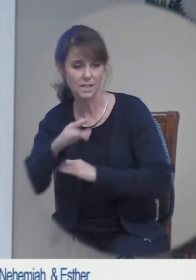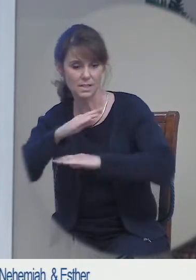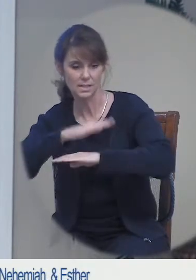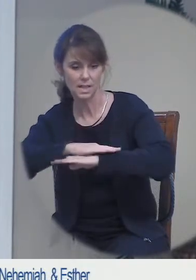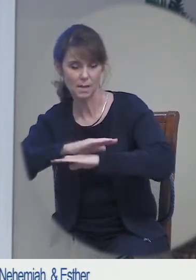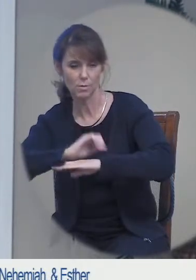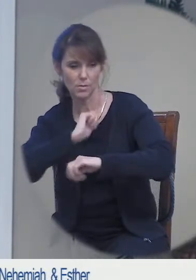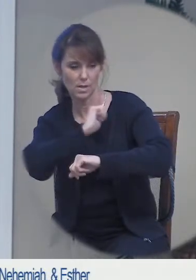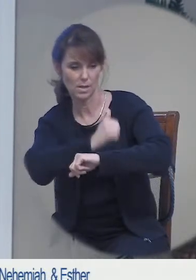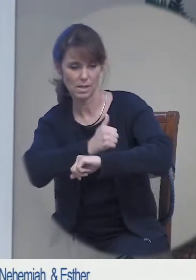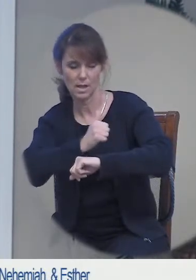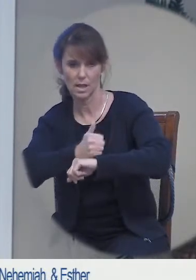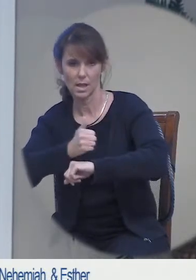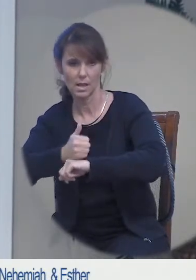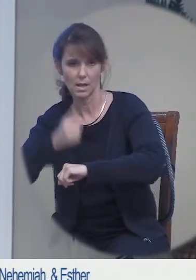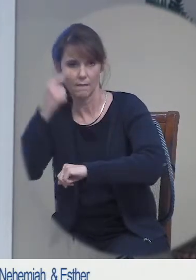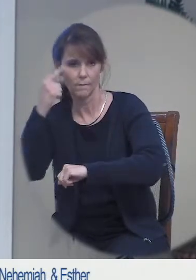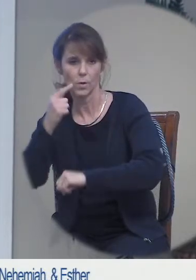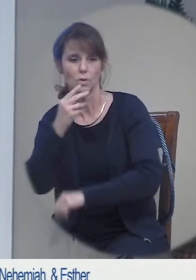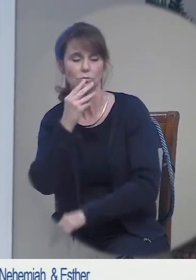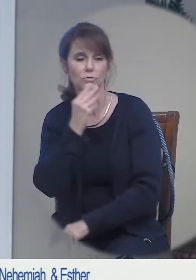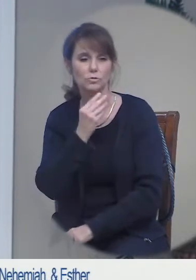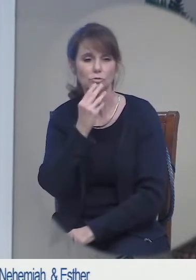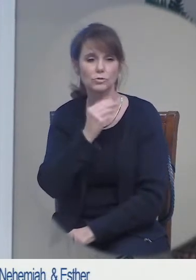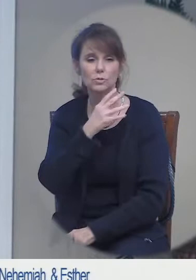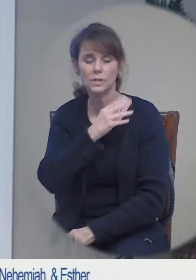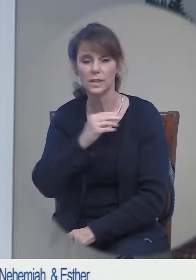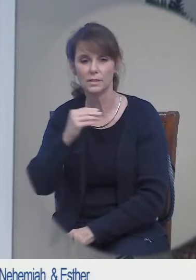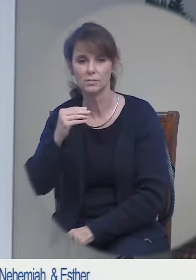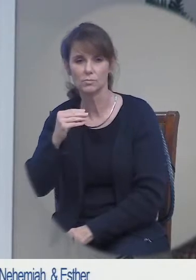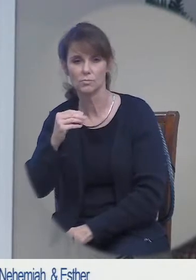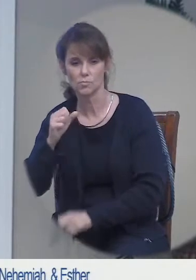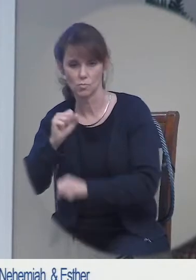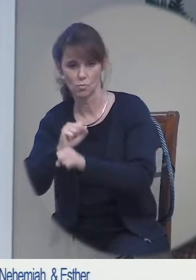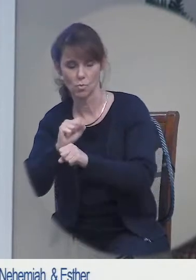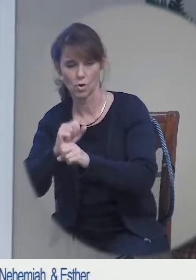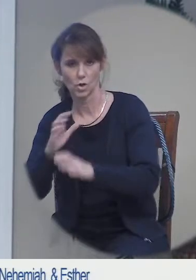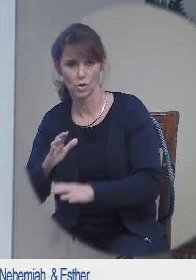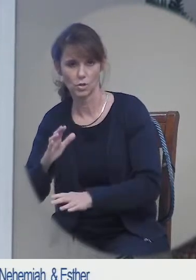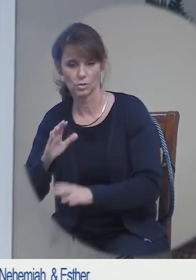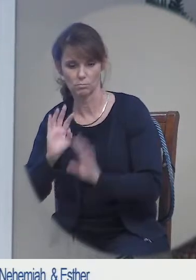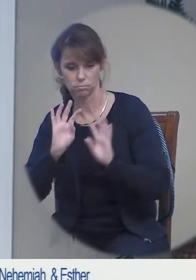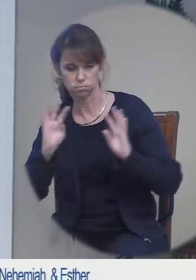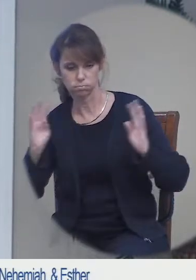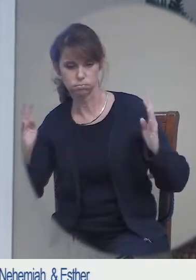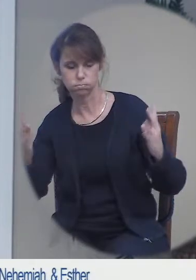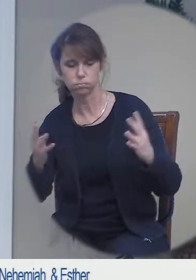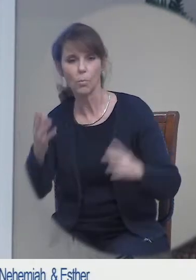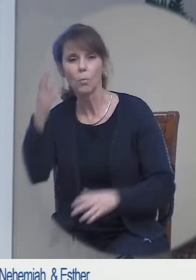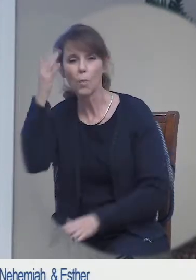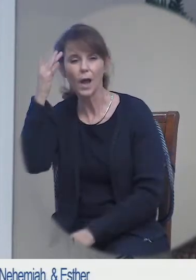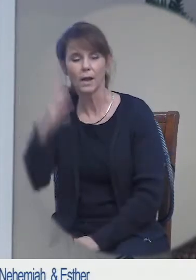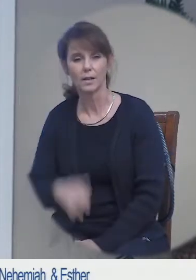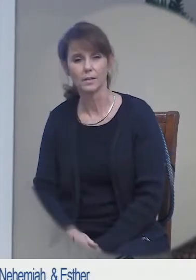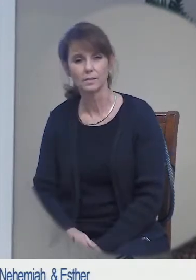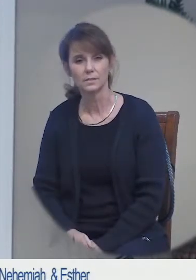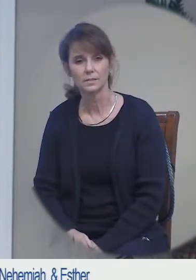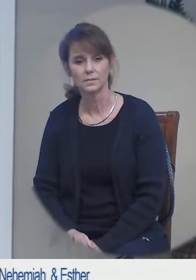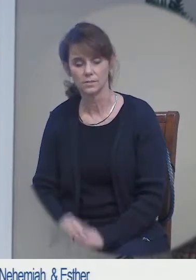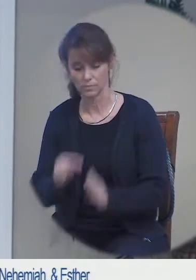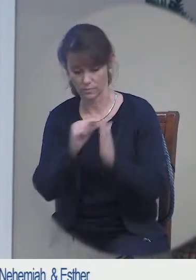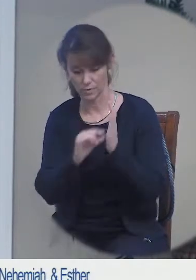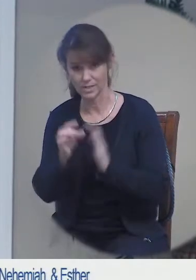and officials as well as additional foreigners. Why? Notice at the end of verse 18, because